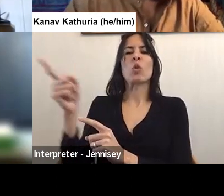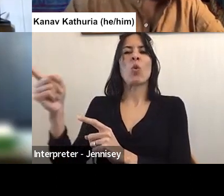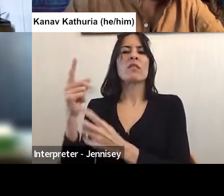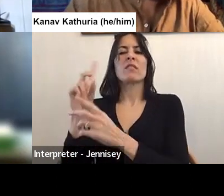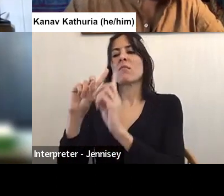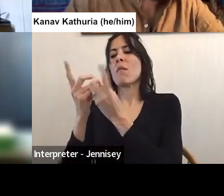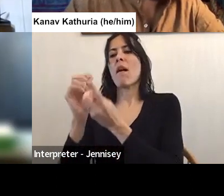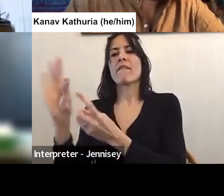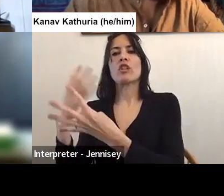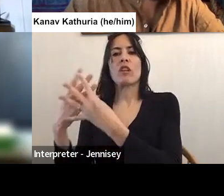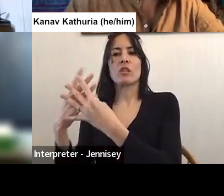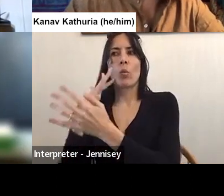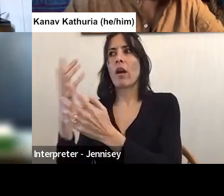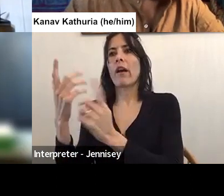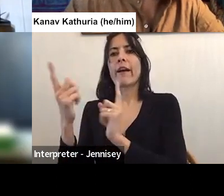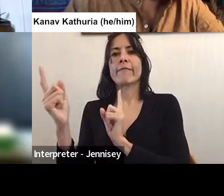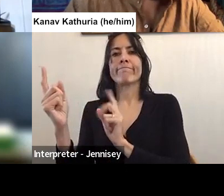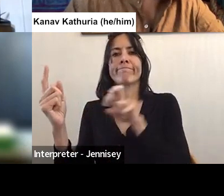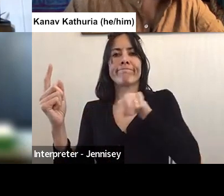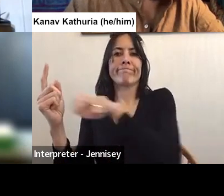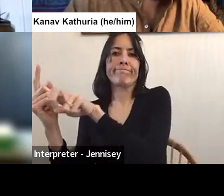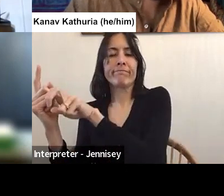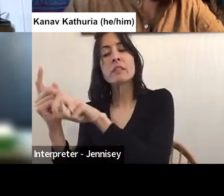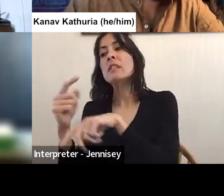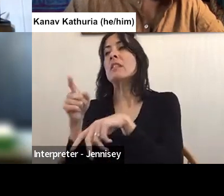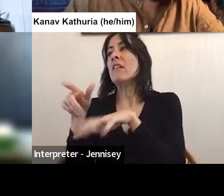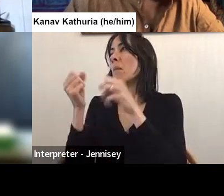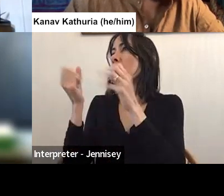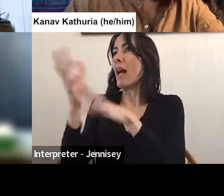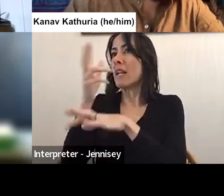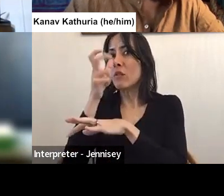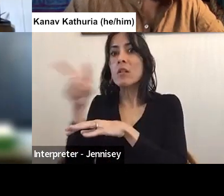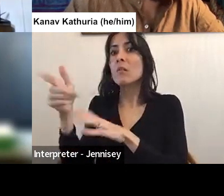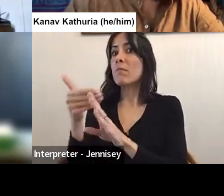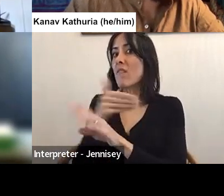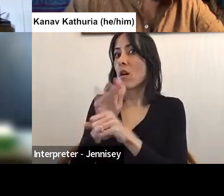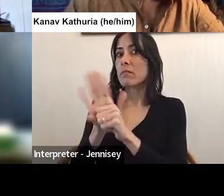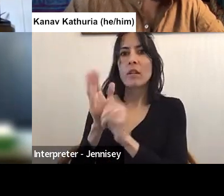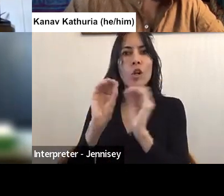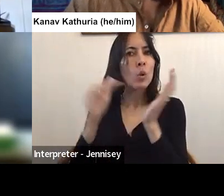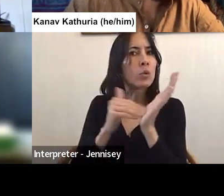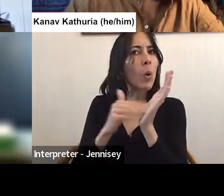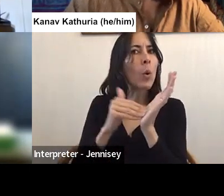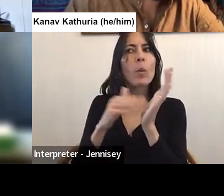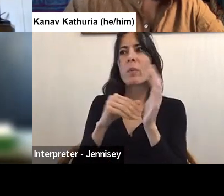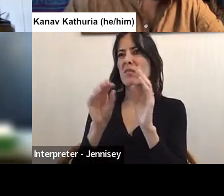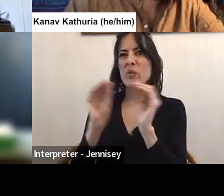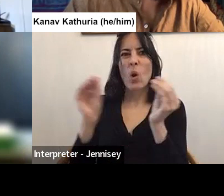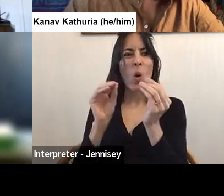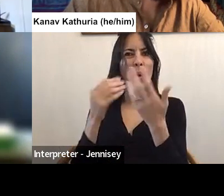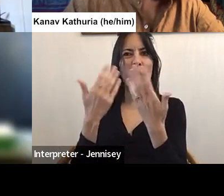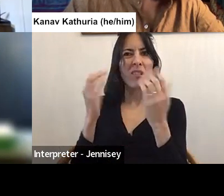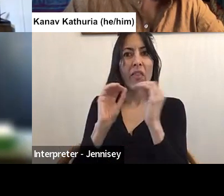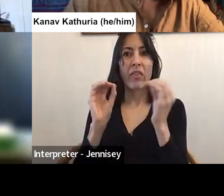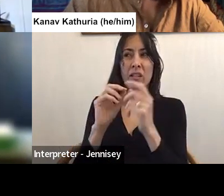place is riddled with roaches. Before the pandemic, you didn't get soap. You didn't get hygiene, nothing, right? So like we know hepatitis